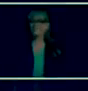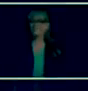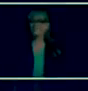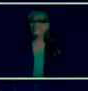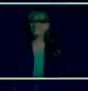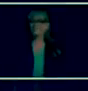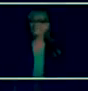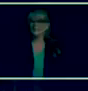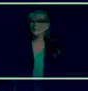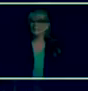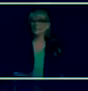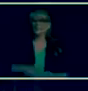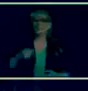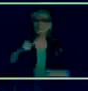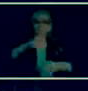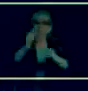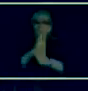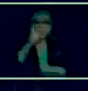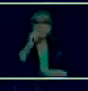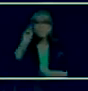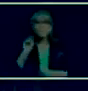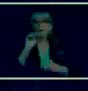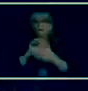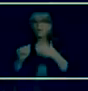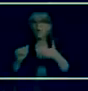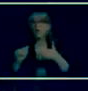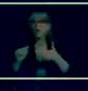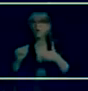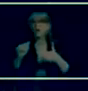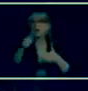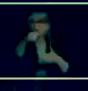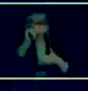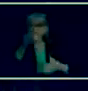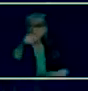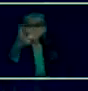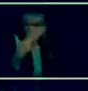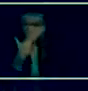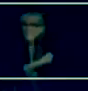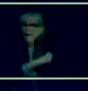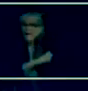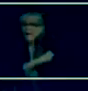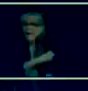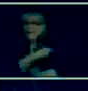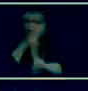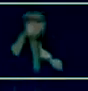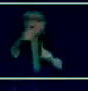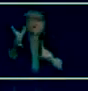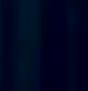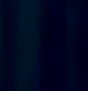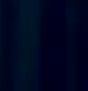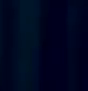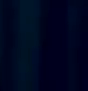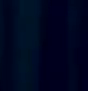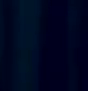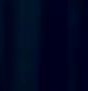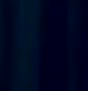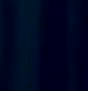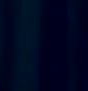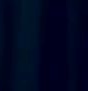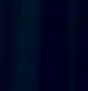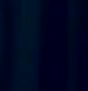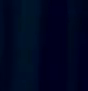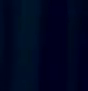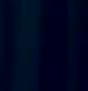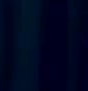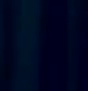might already be entered. Anybody who got the vaccine in Colorado or who gets the vaccine will be an automatic participant in not one,